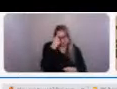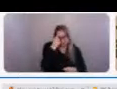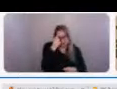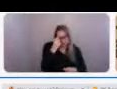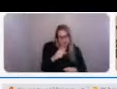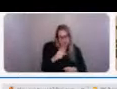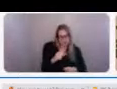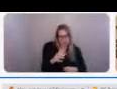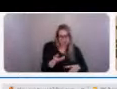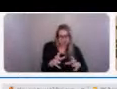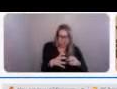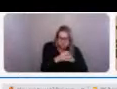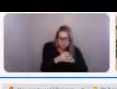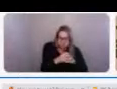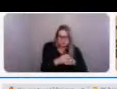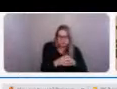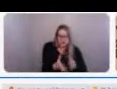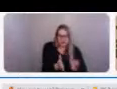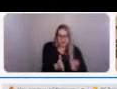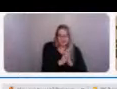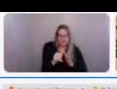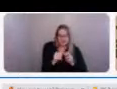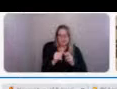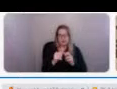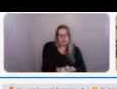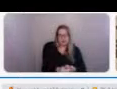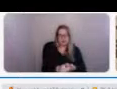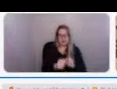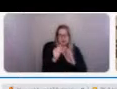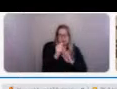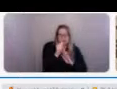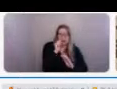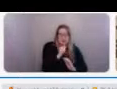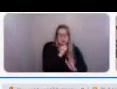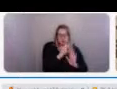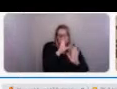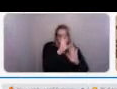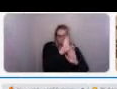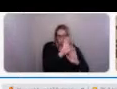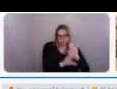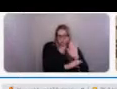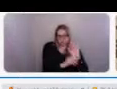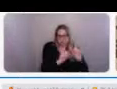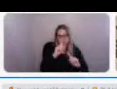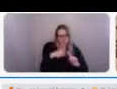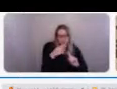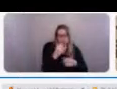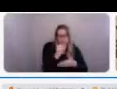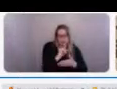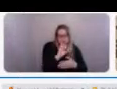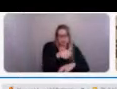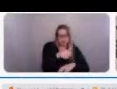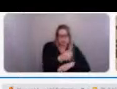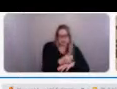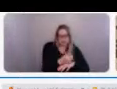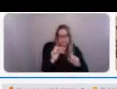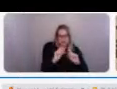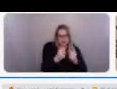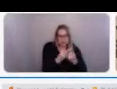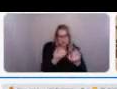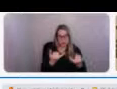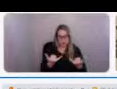more compact just ask that you follow the arizona constitution when you are drawing our districts at this